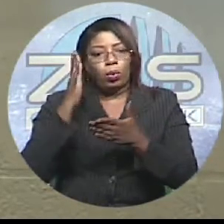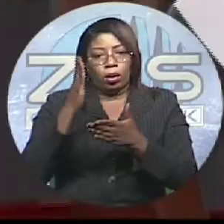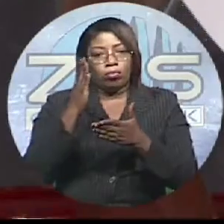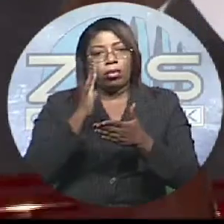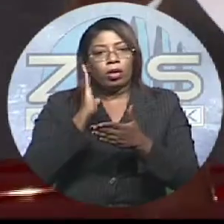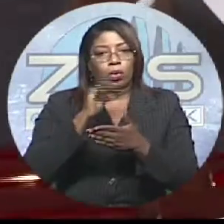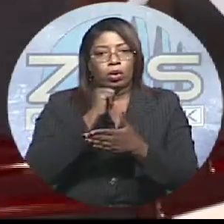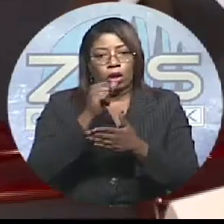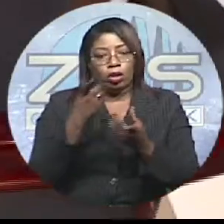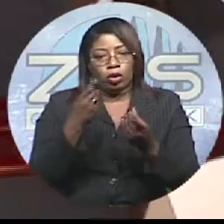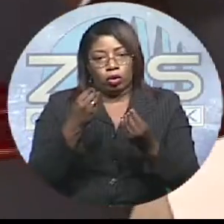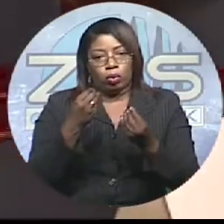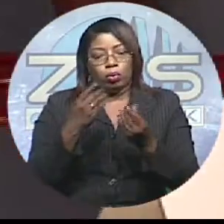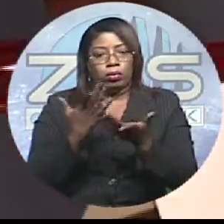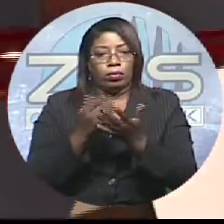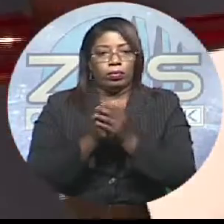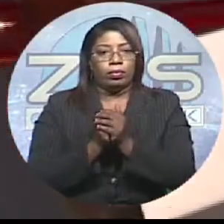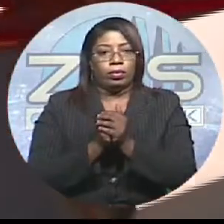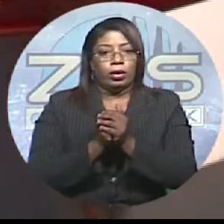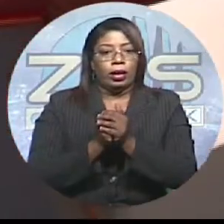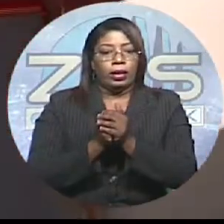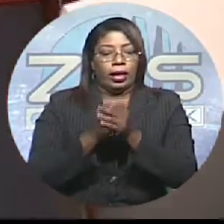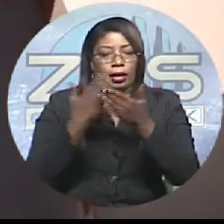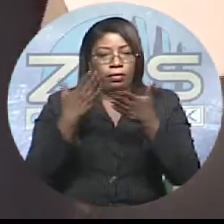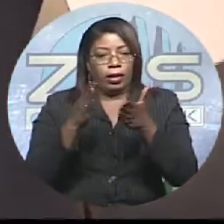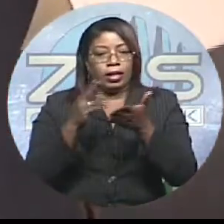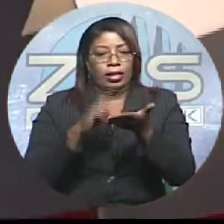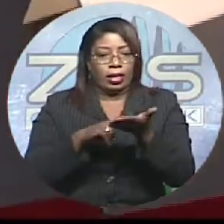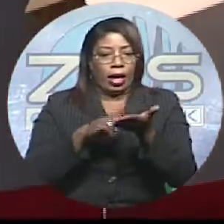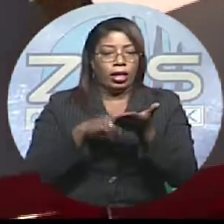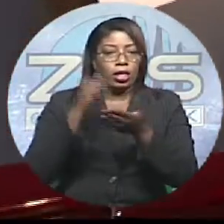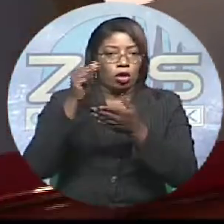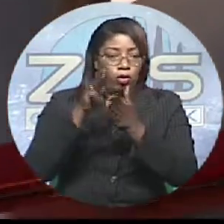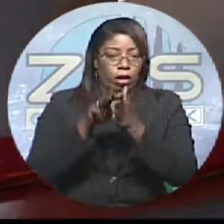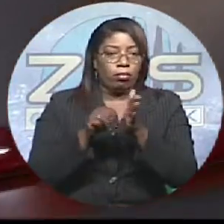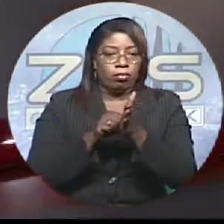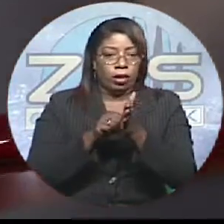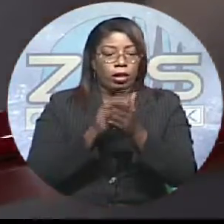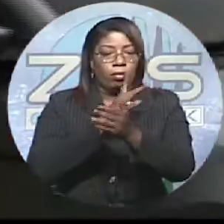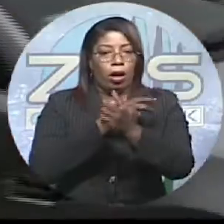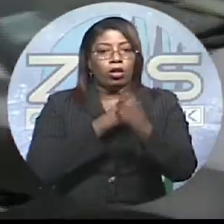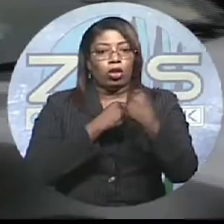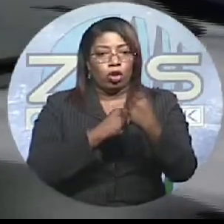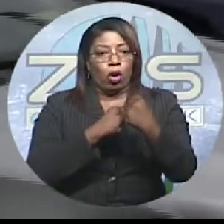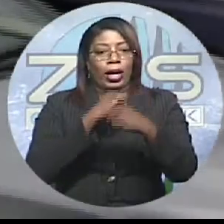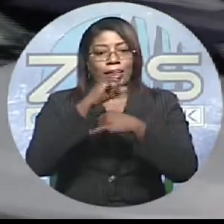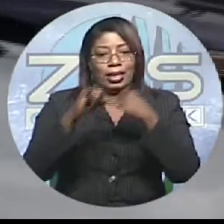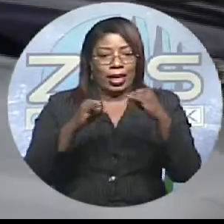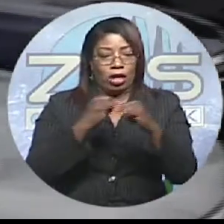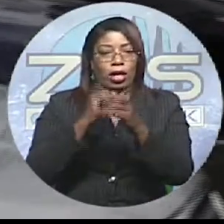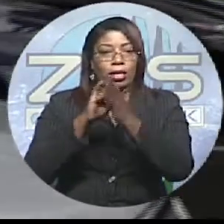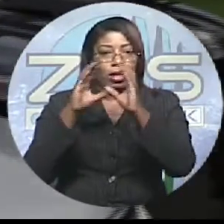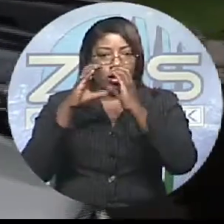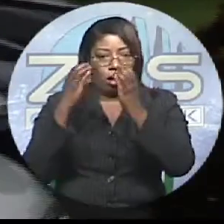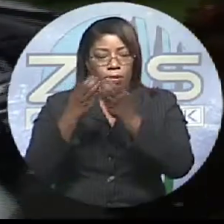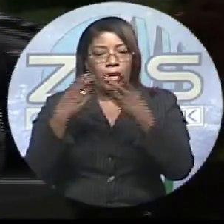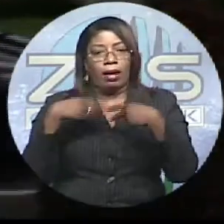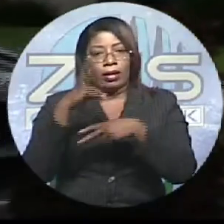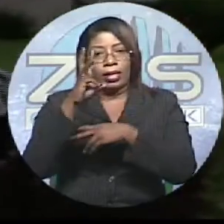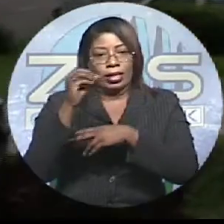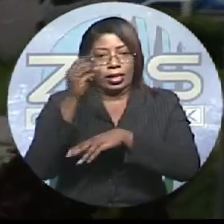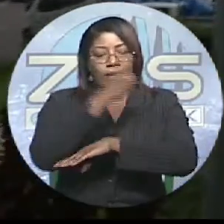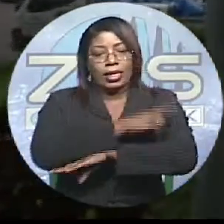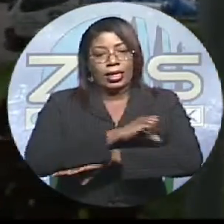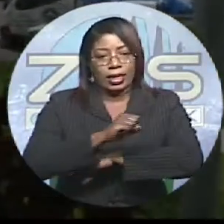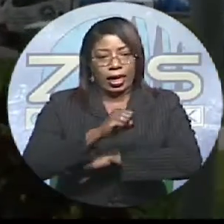do. Last week, BC signed a transitional service agreement with Power Secure International. That's the company that now has 60